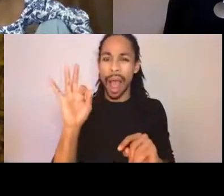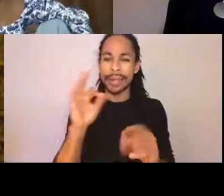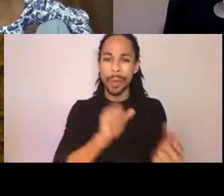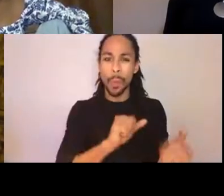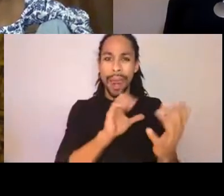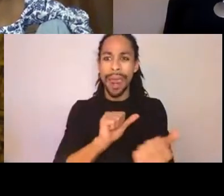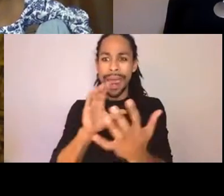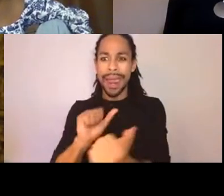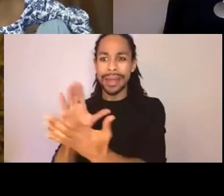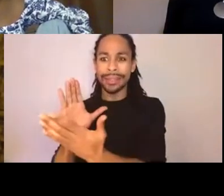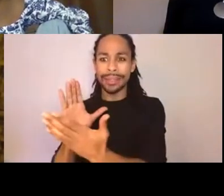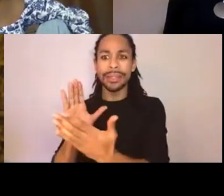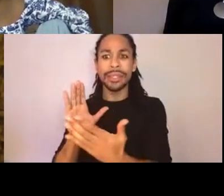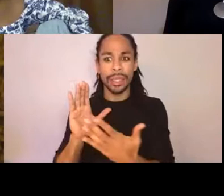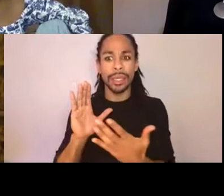could